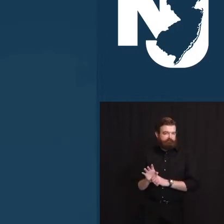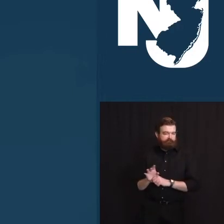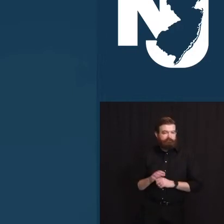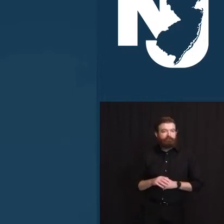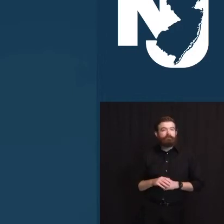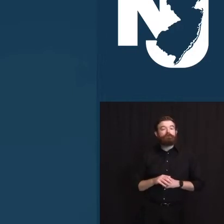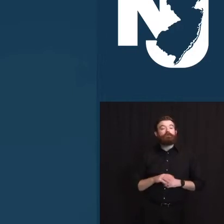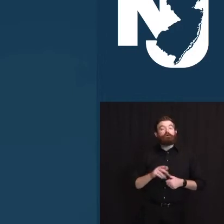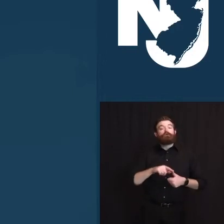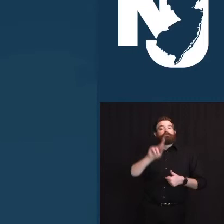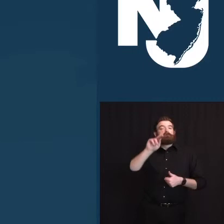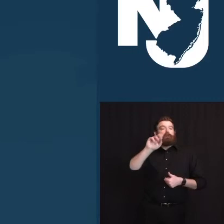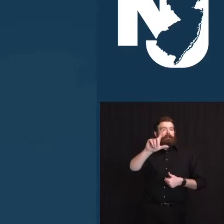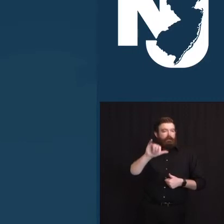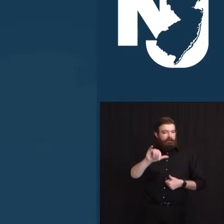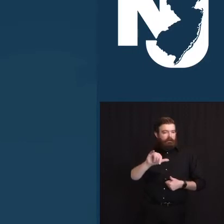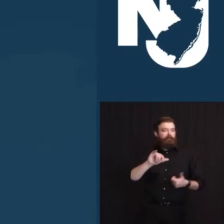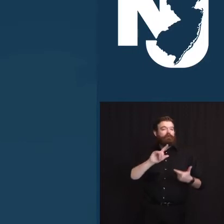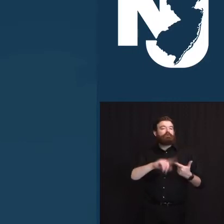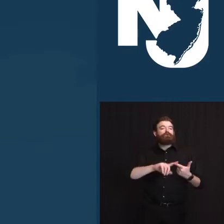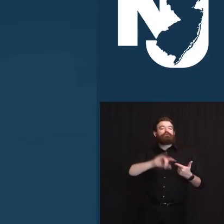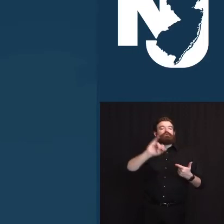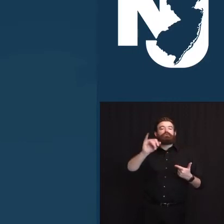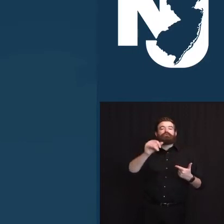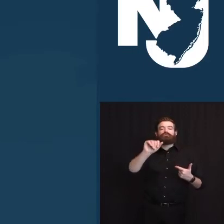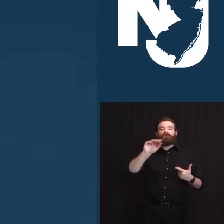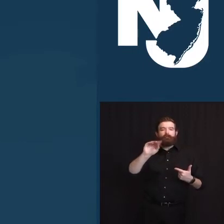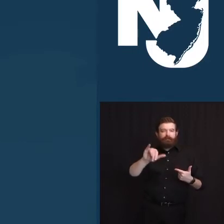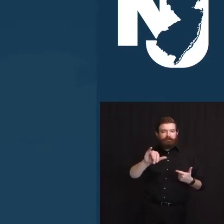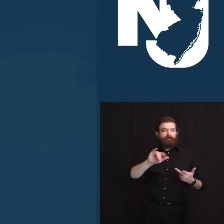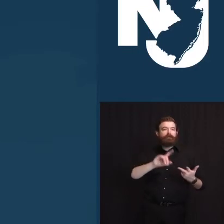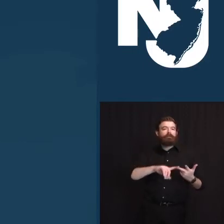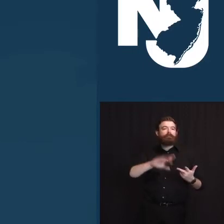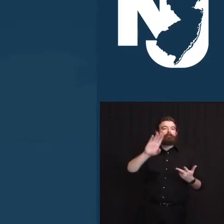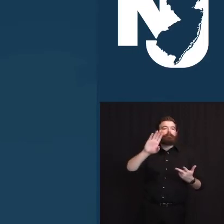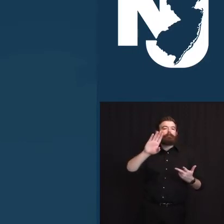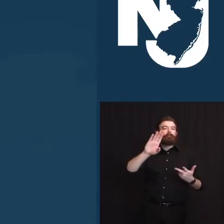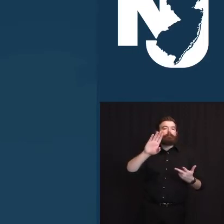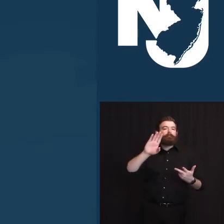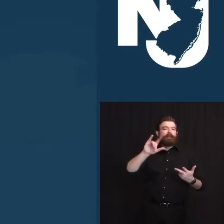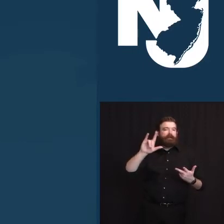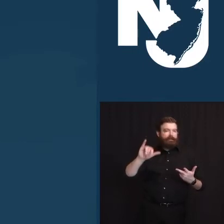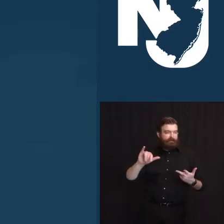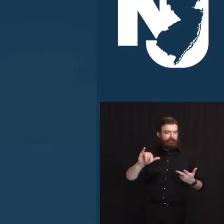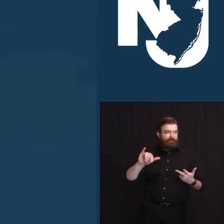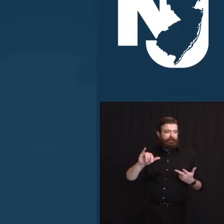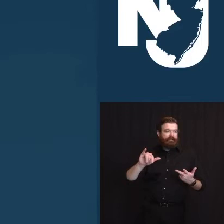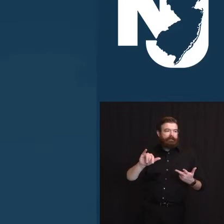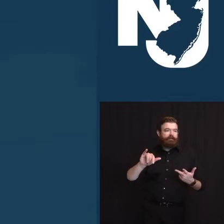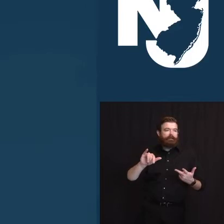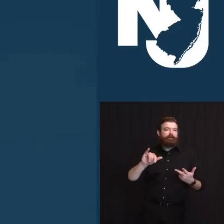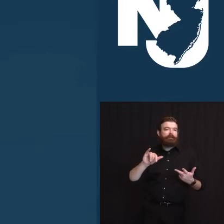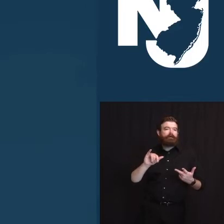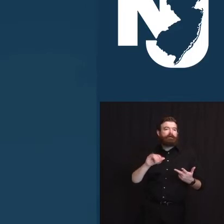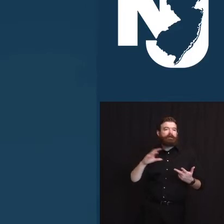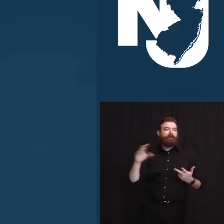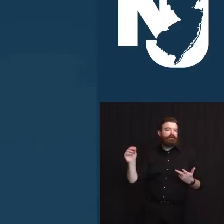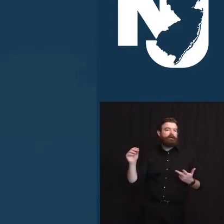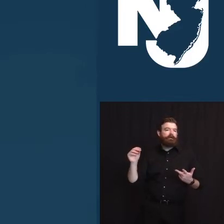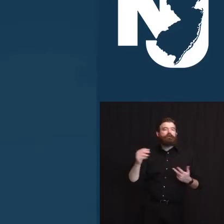yesterday, Jamie, Billy, and Christy, son-in-law Ron and daughter-in-law Sabrina, and grandchildren Drew, Devin, Emily,